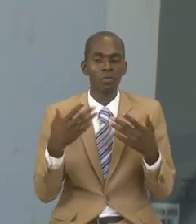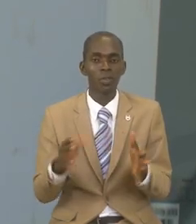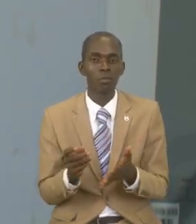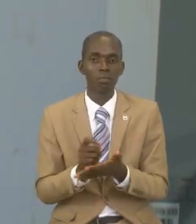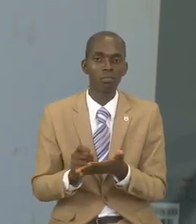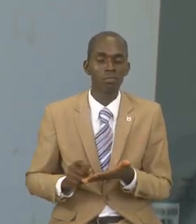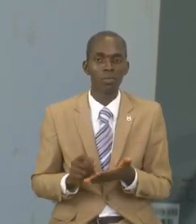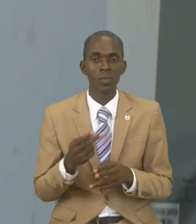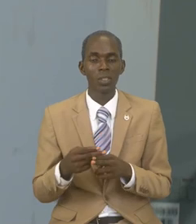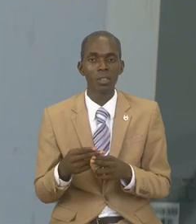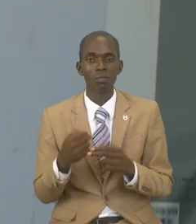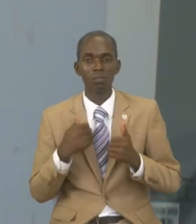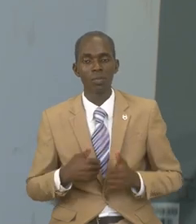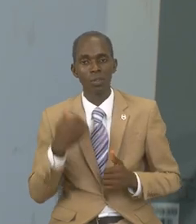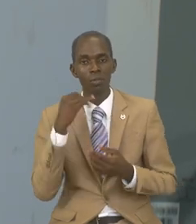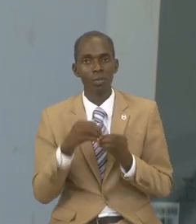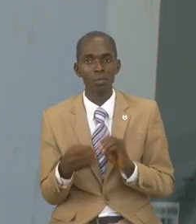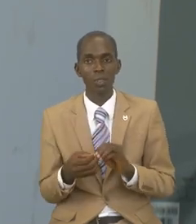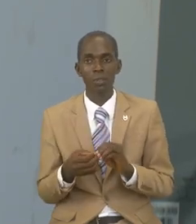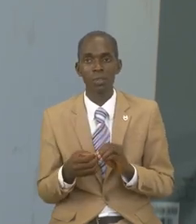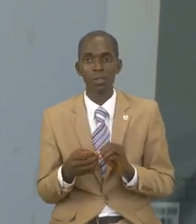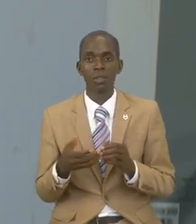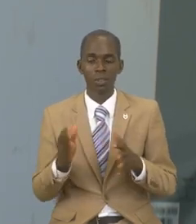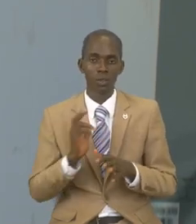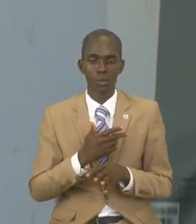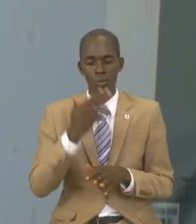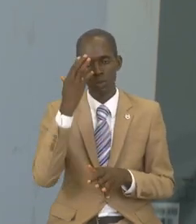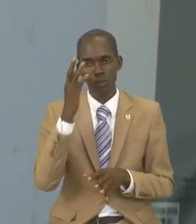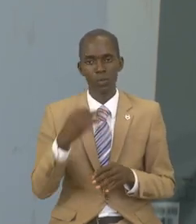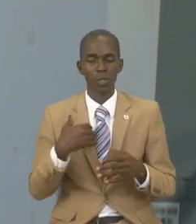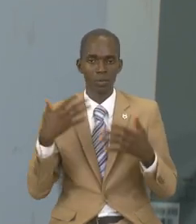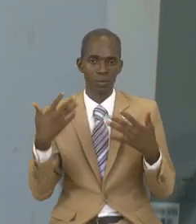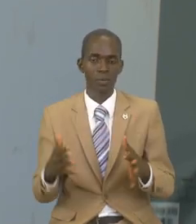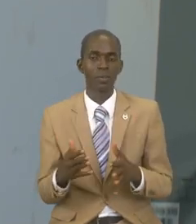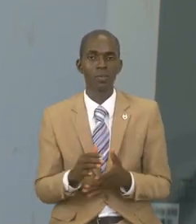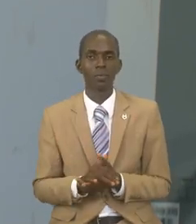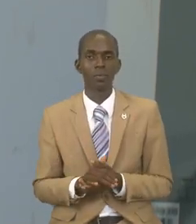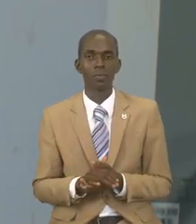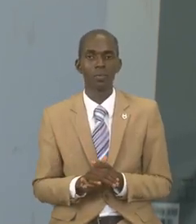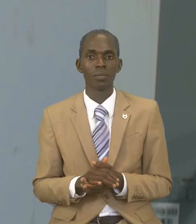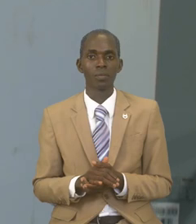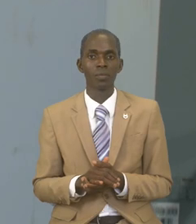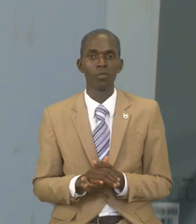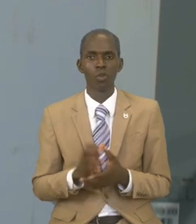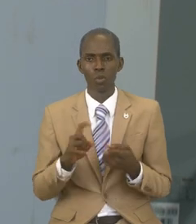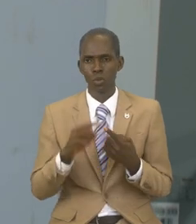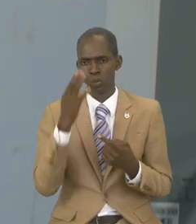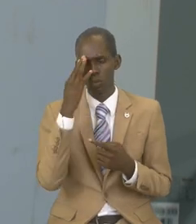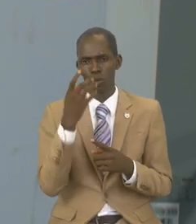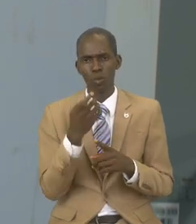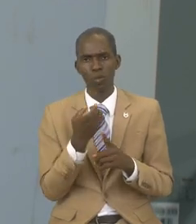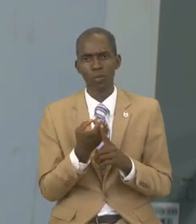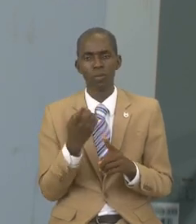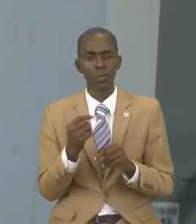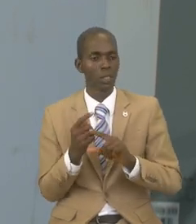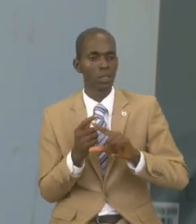and let us know on the left hand side, any